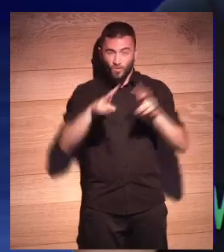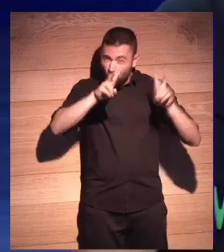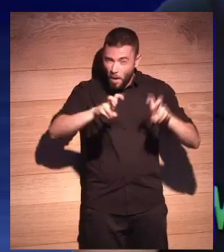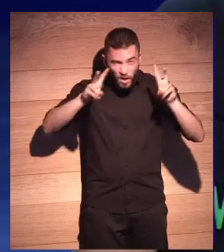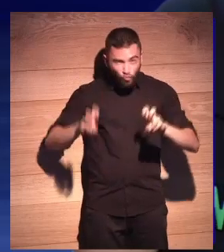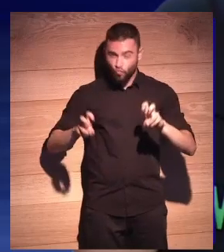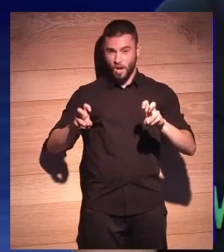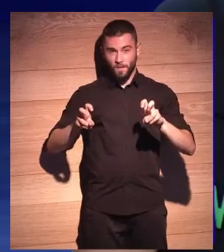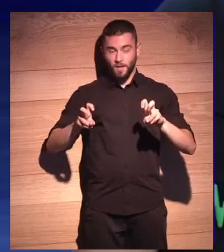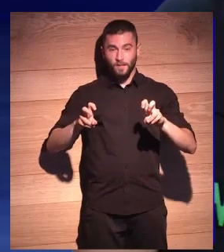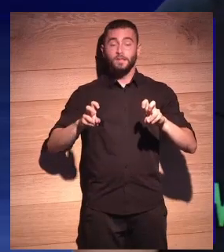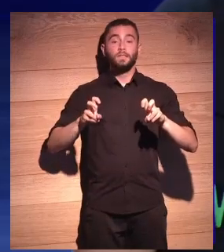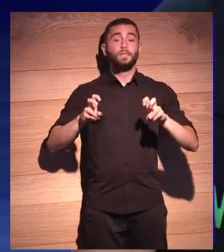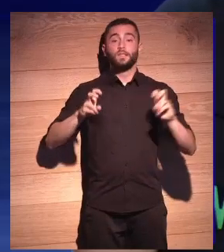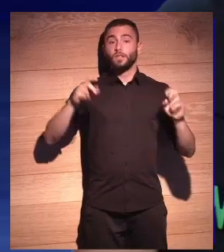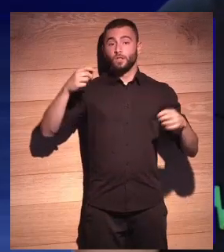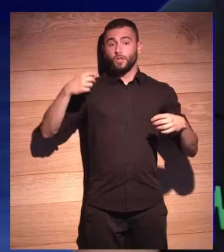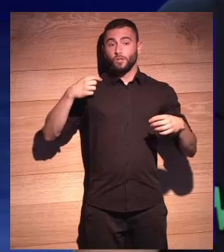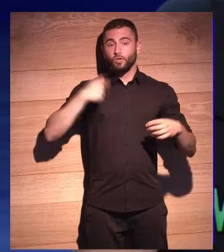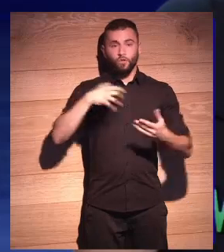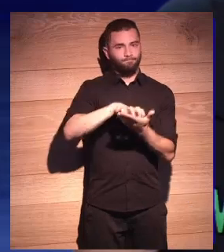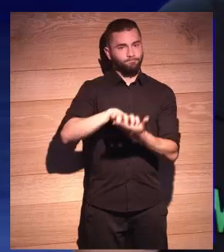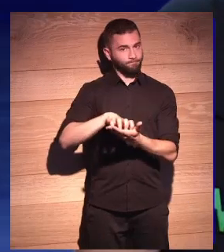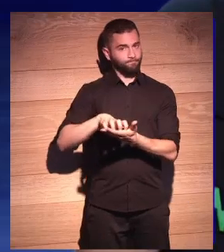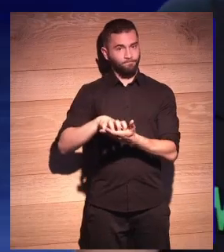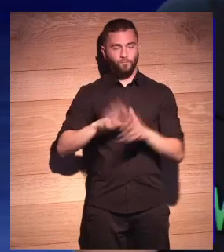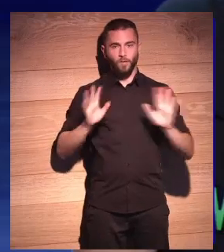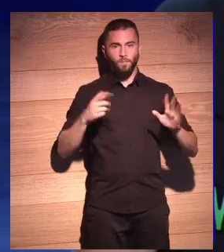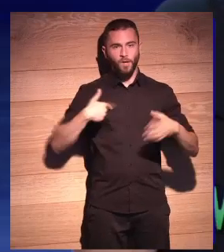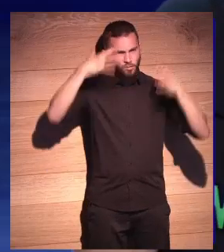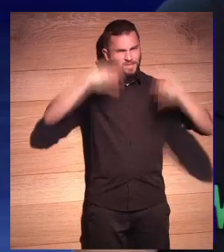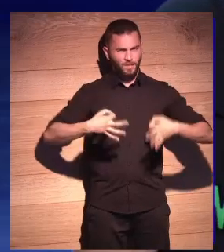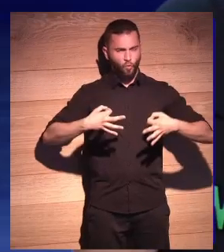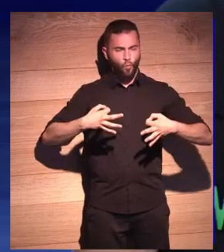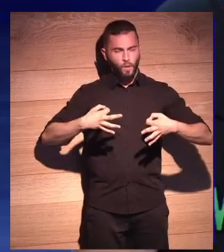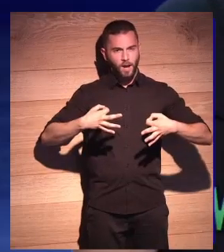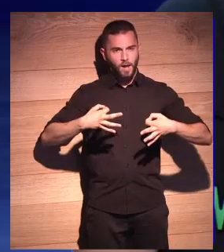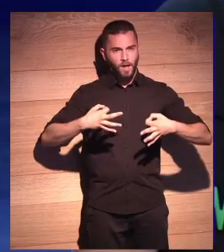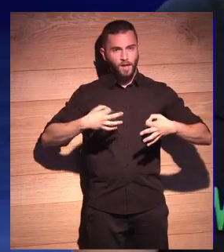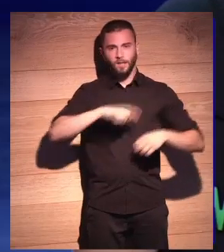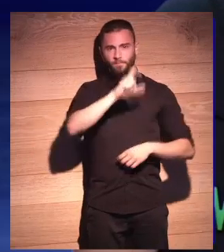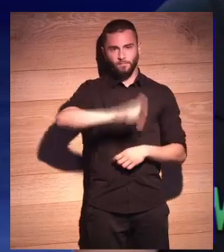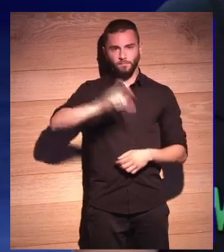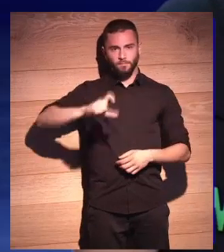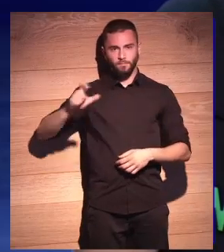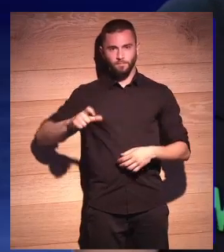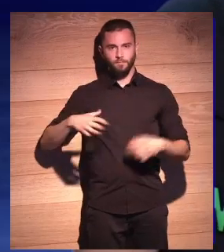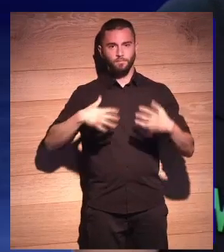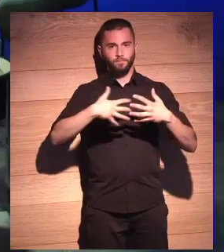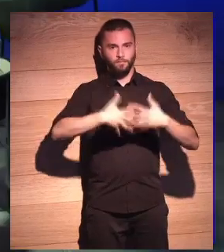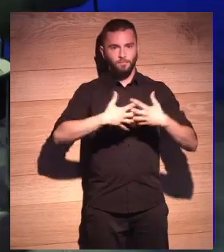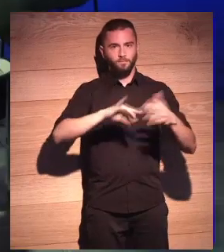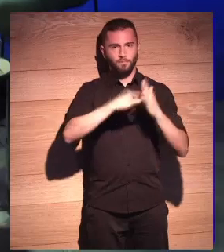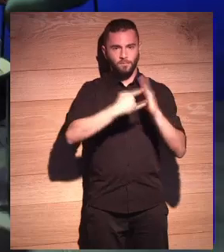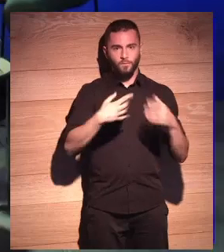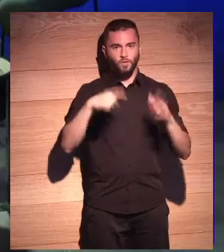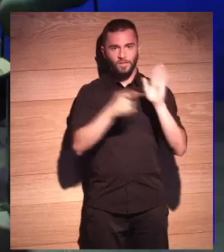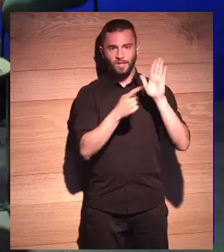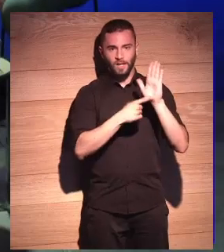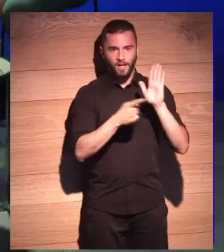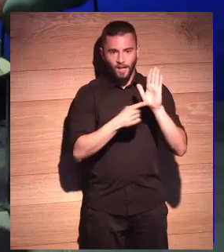technologies, the new technologies, I no longer know how it is. But I know that there are people having